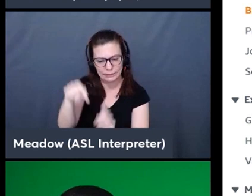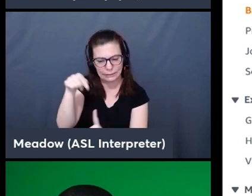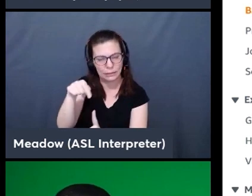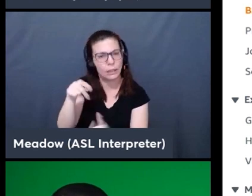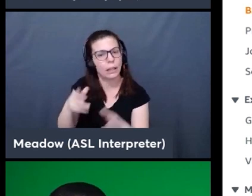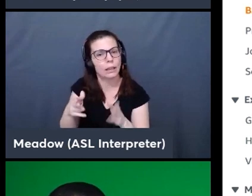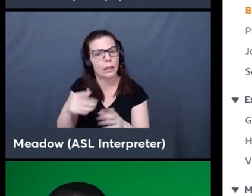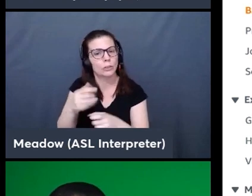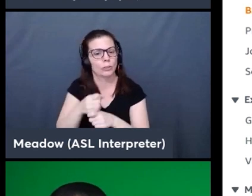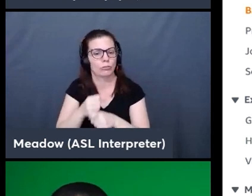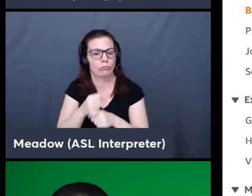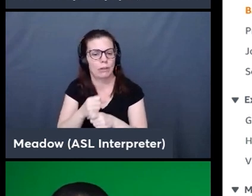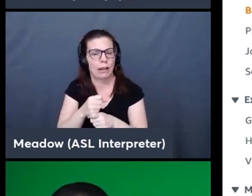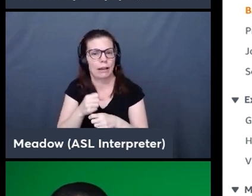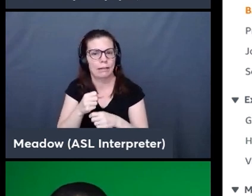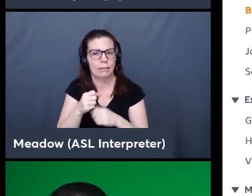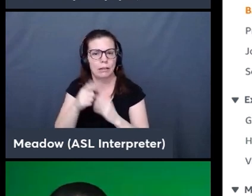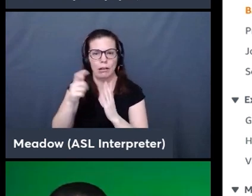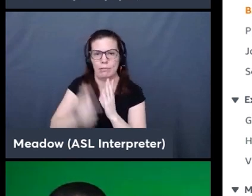create